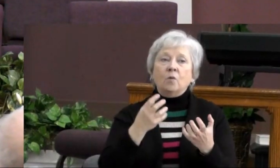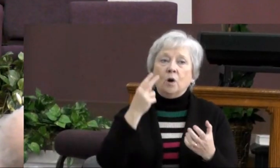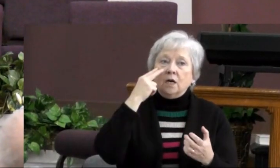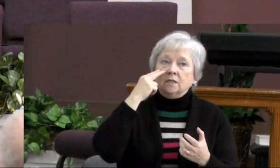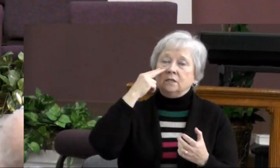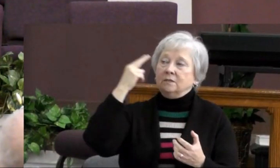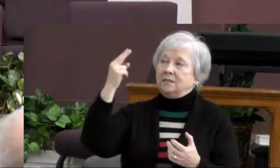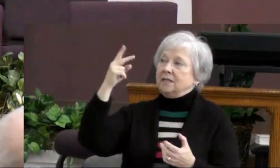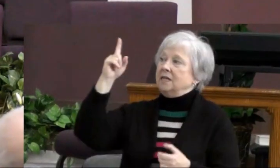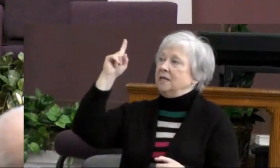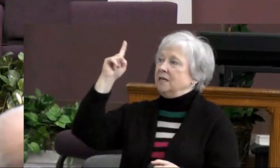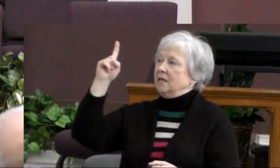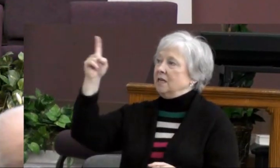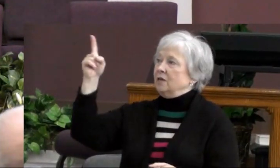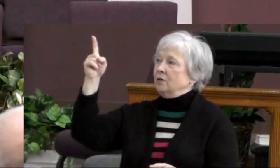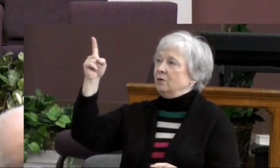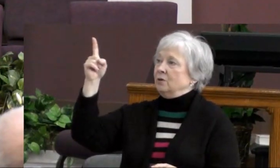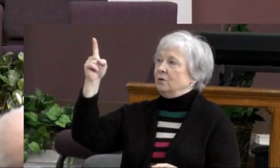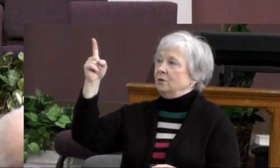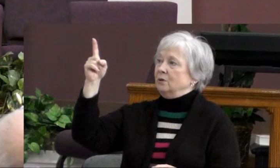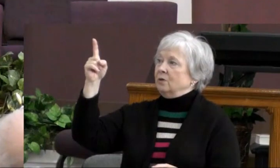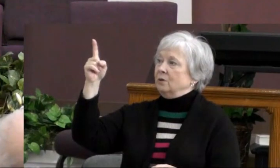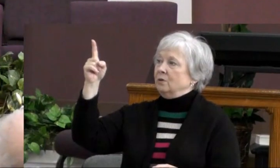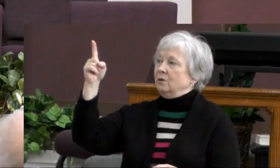you. I want to see you.